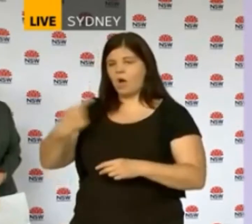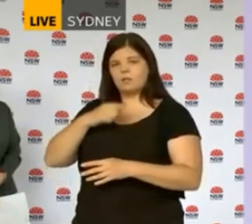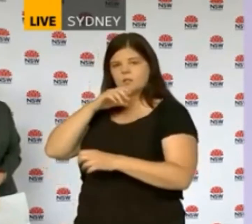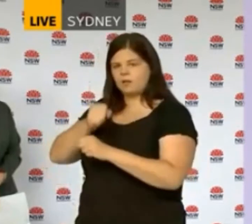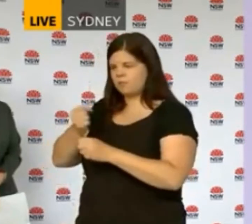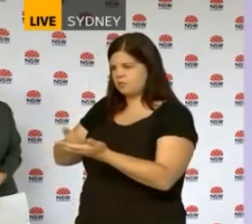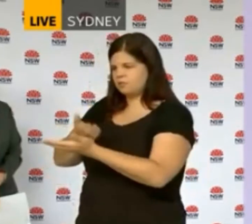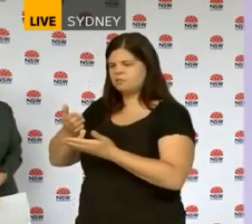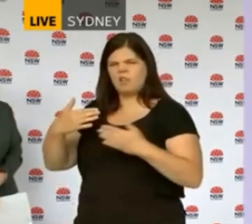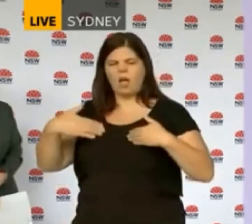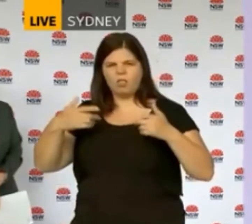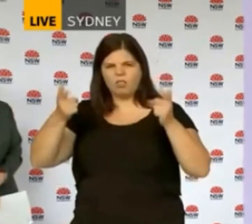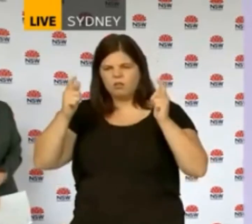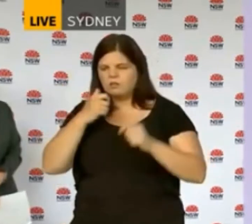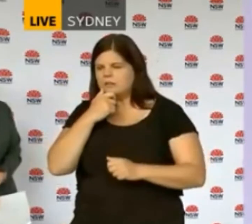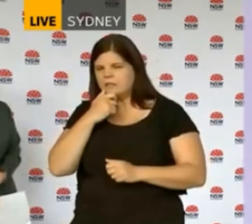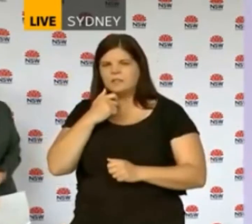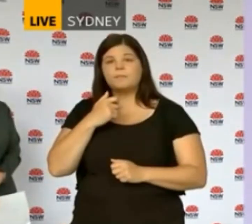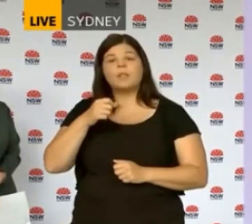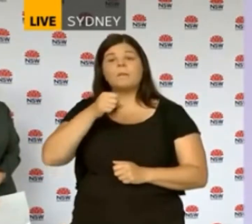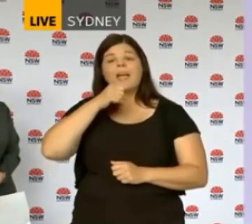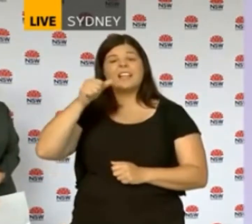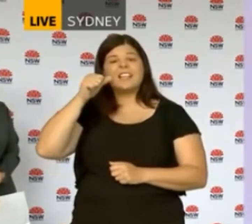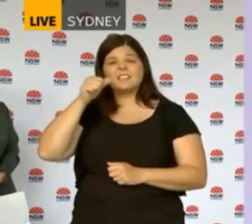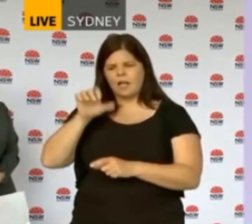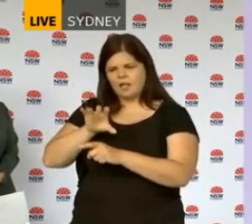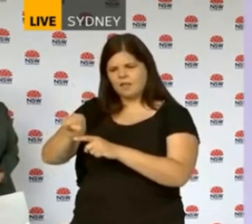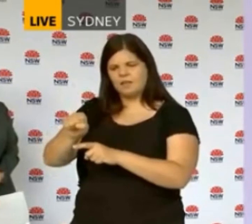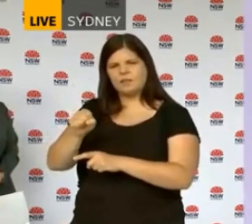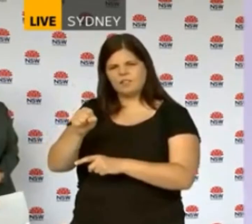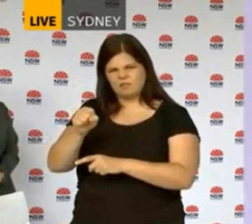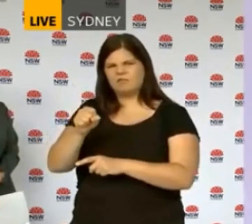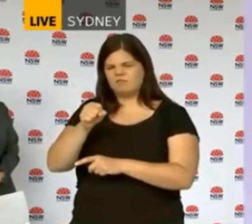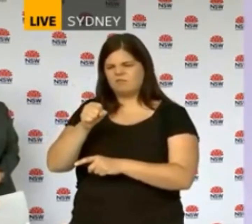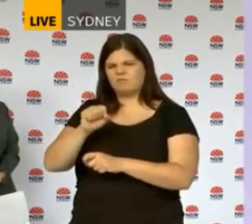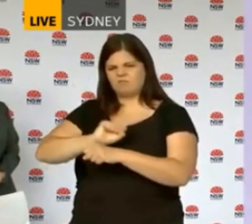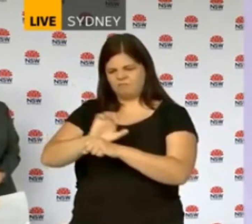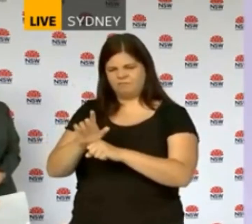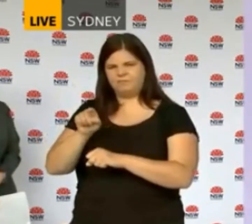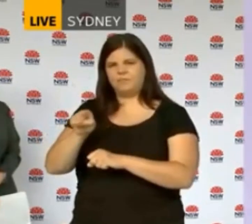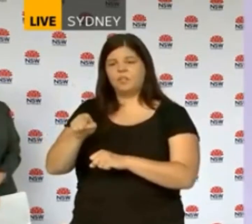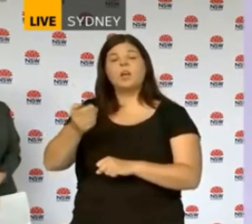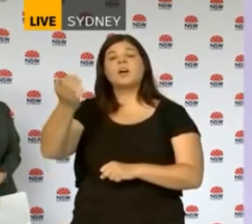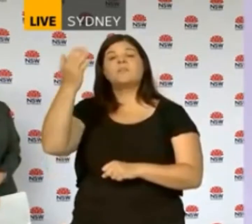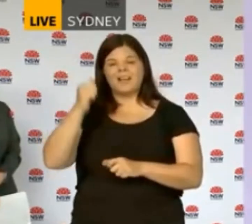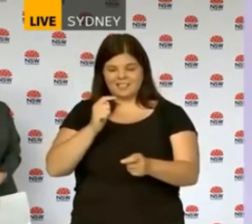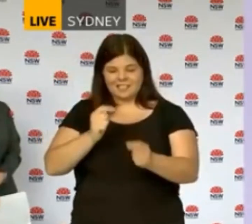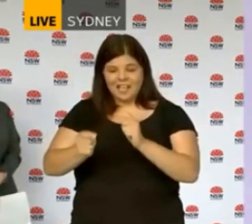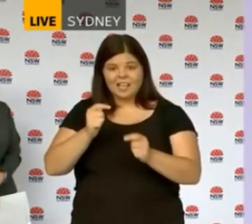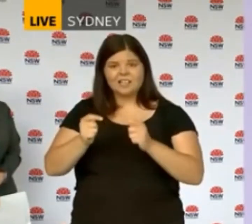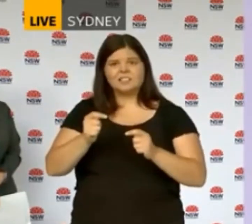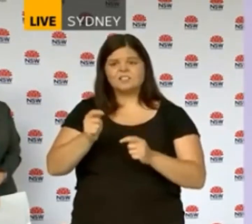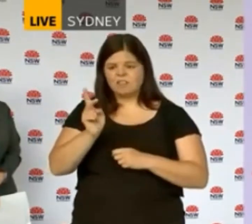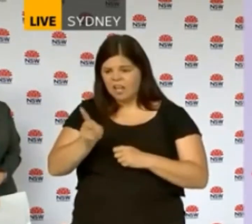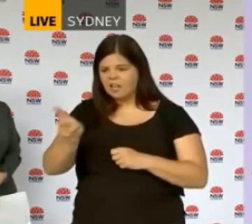is that the gentleman who returned the positive case yesterday had previously shown negative results. So